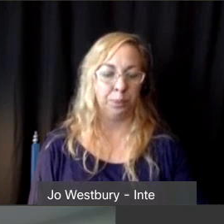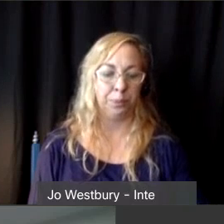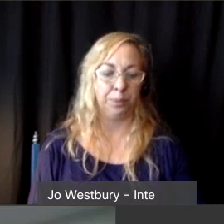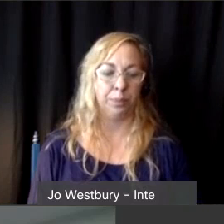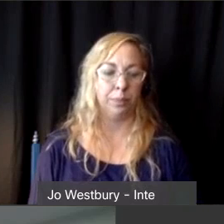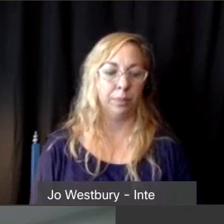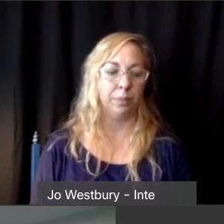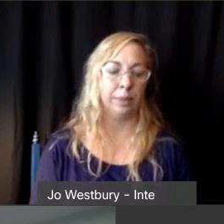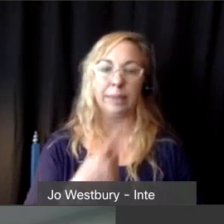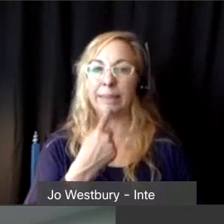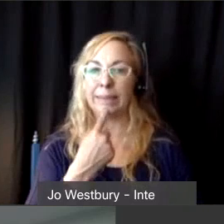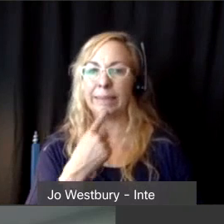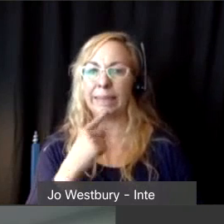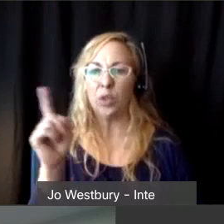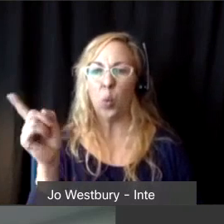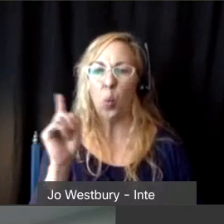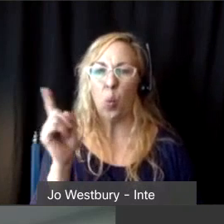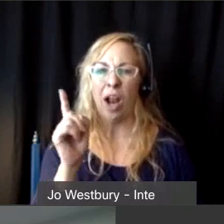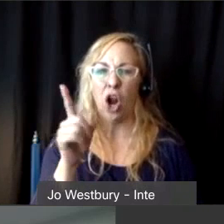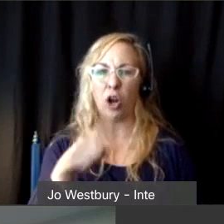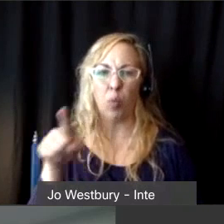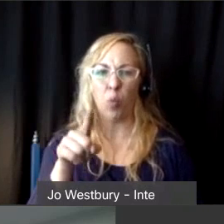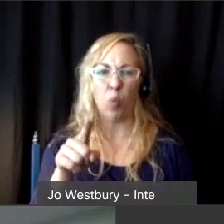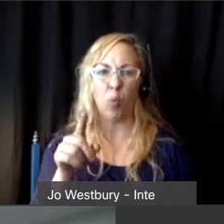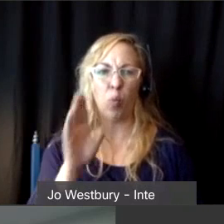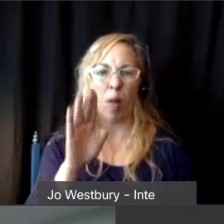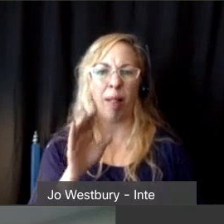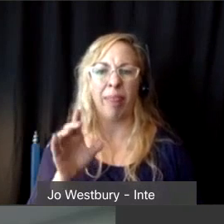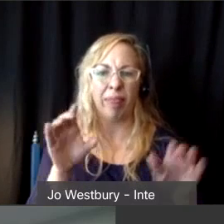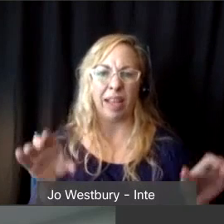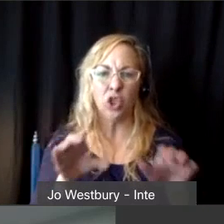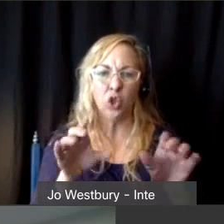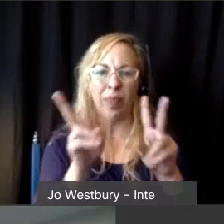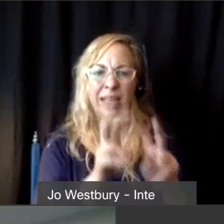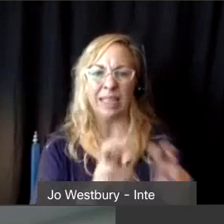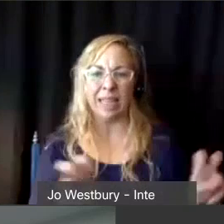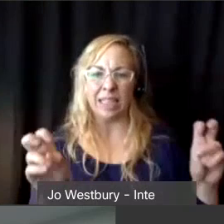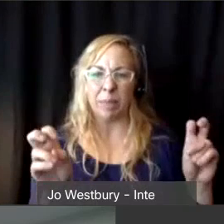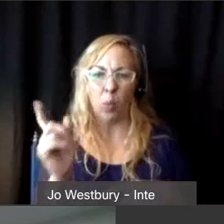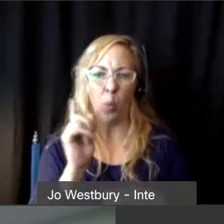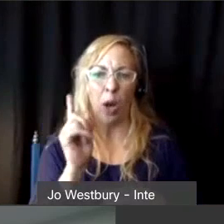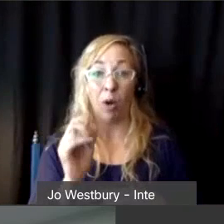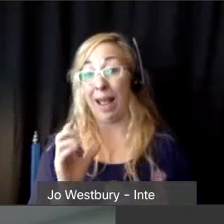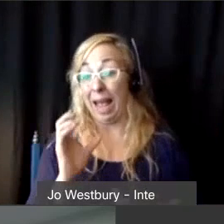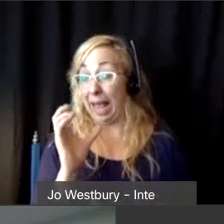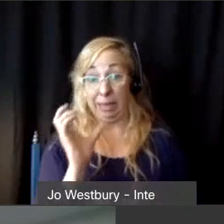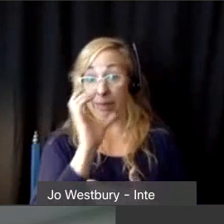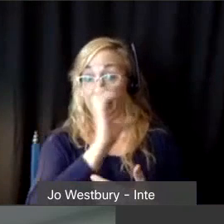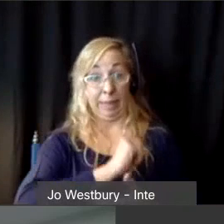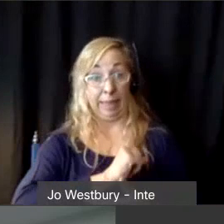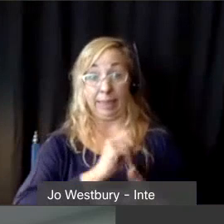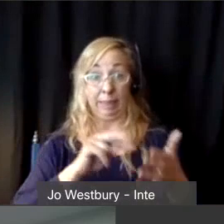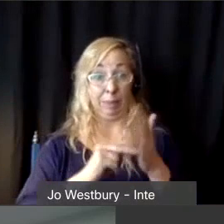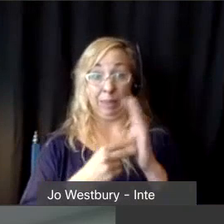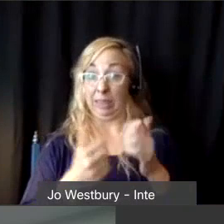It says, where do they get the assessment as we are going to apply? I assume that would depend on which